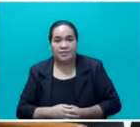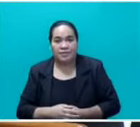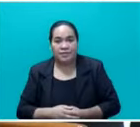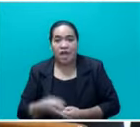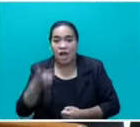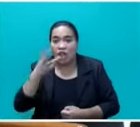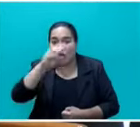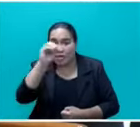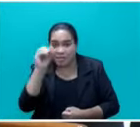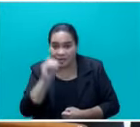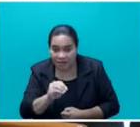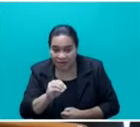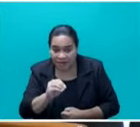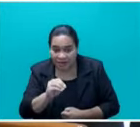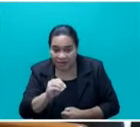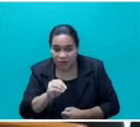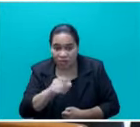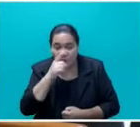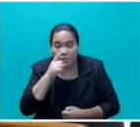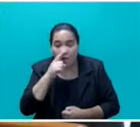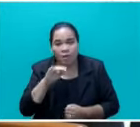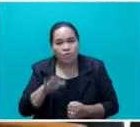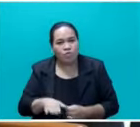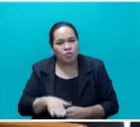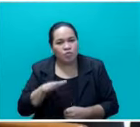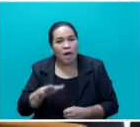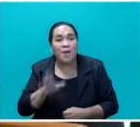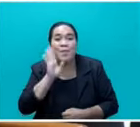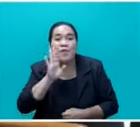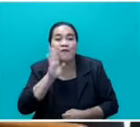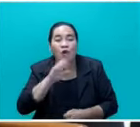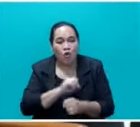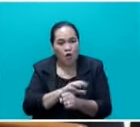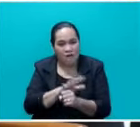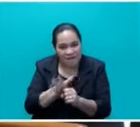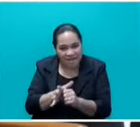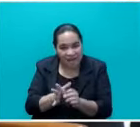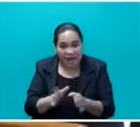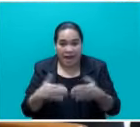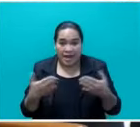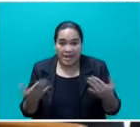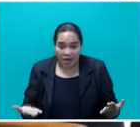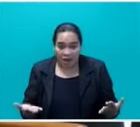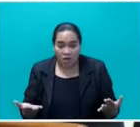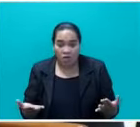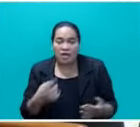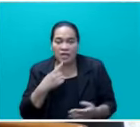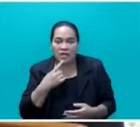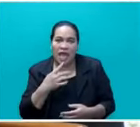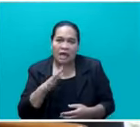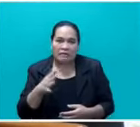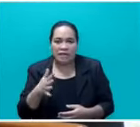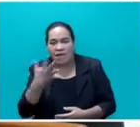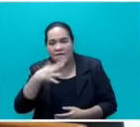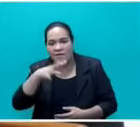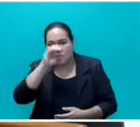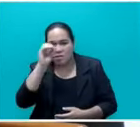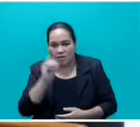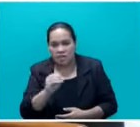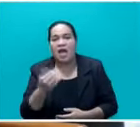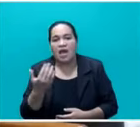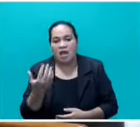30% of our people were in poverty before the COVID crisis. Now it's estimated that about 50% of the people are living